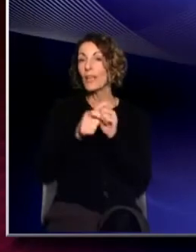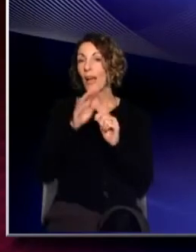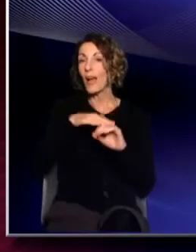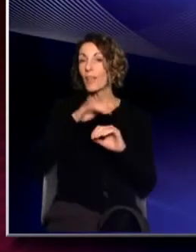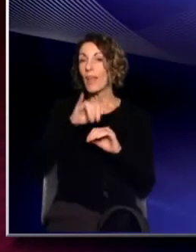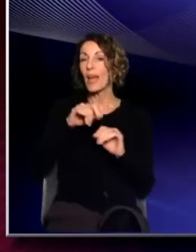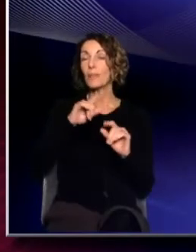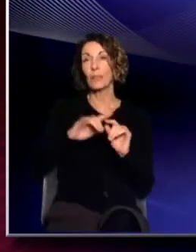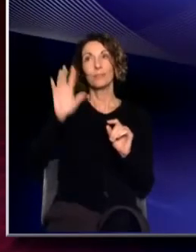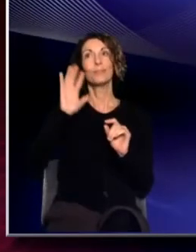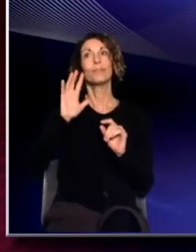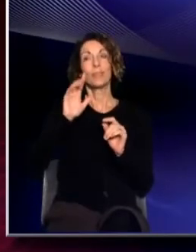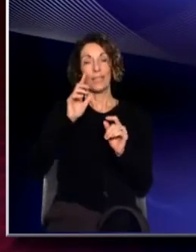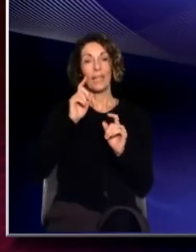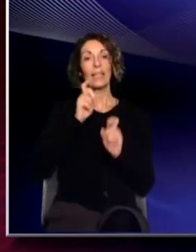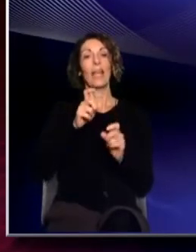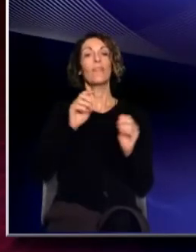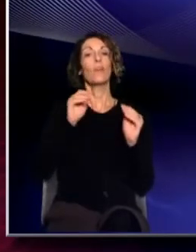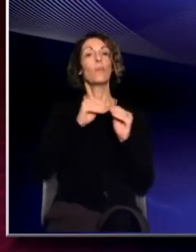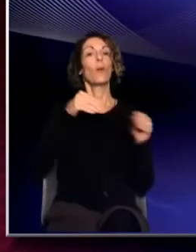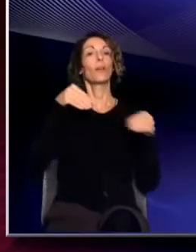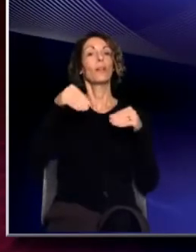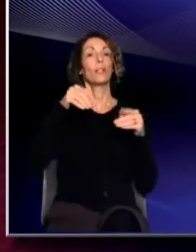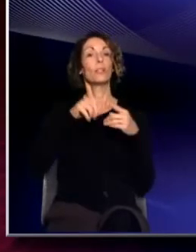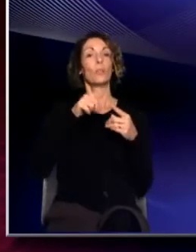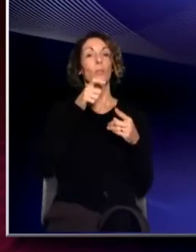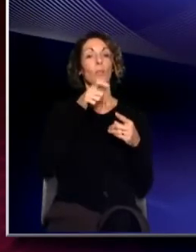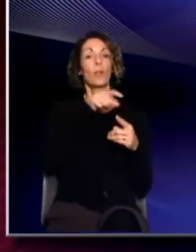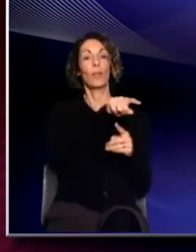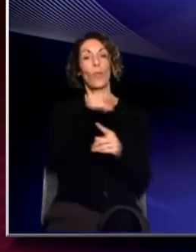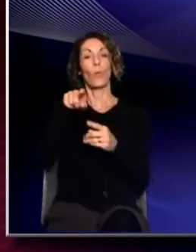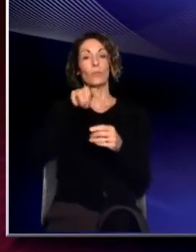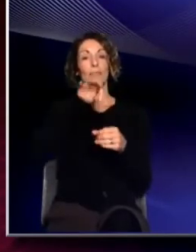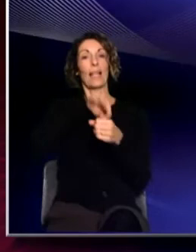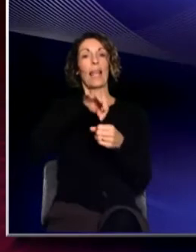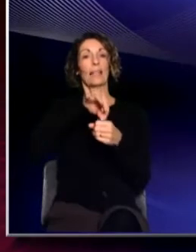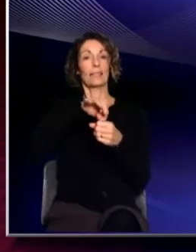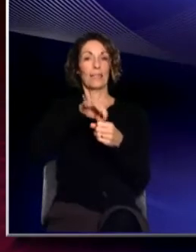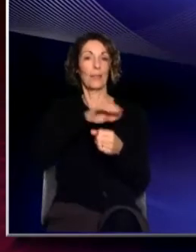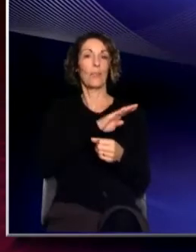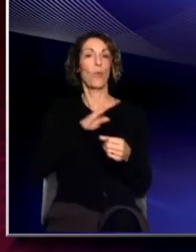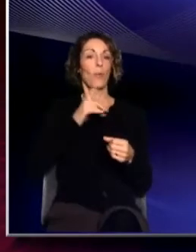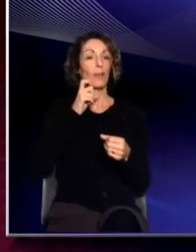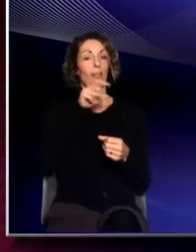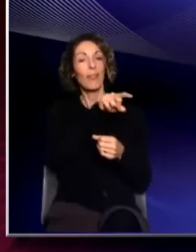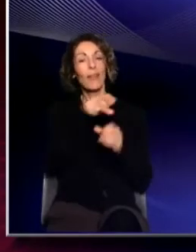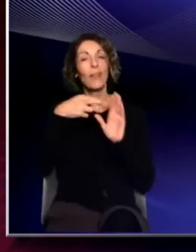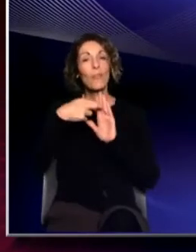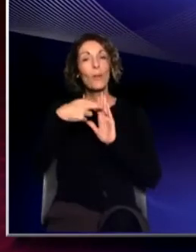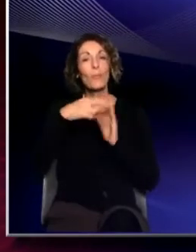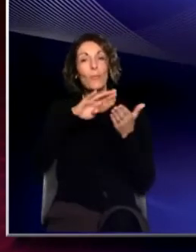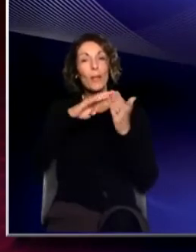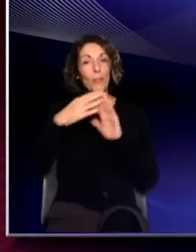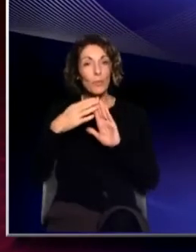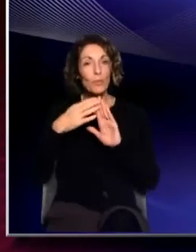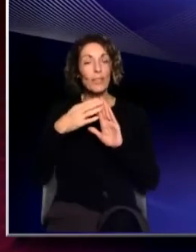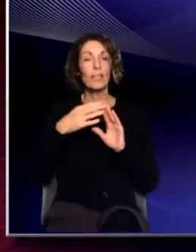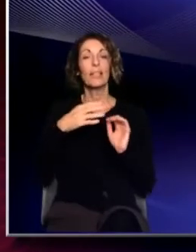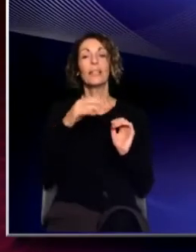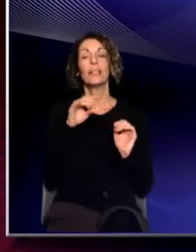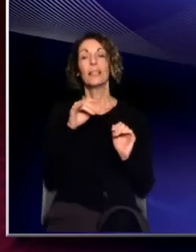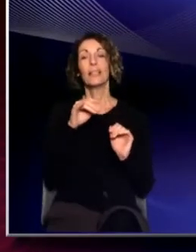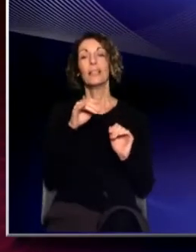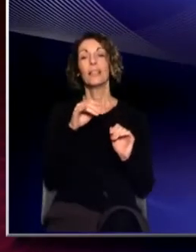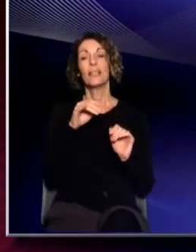more latitude was given to elected boards in that they represented the community, and so